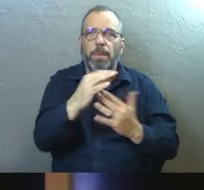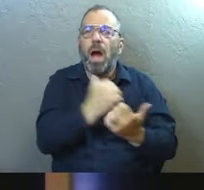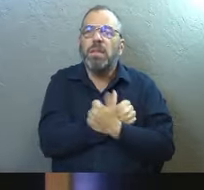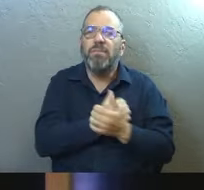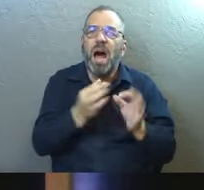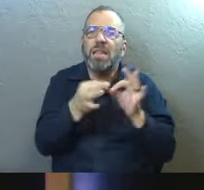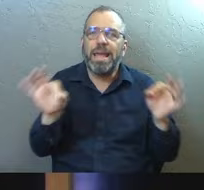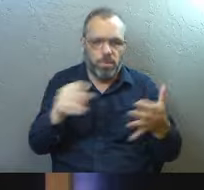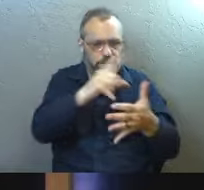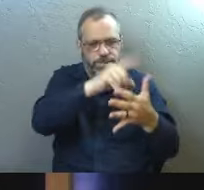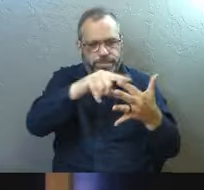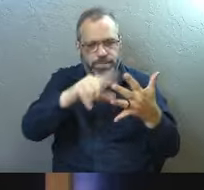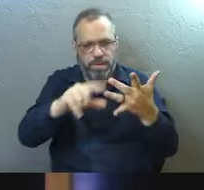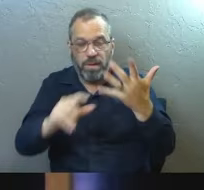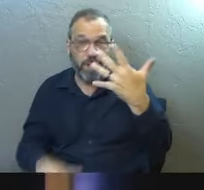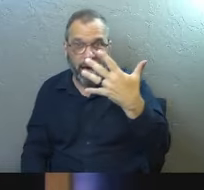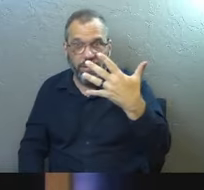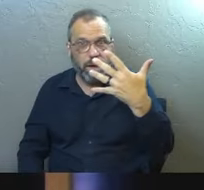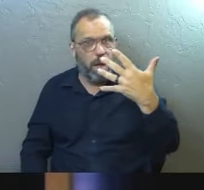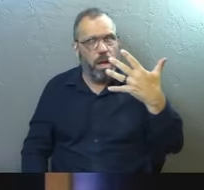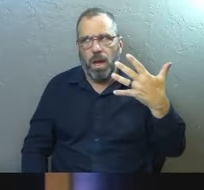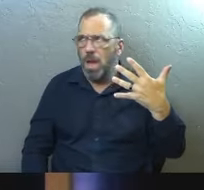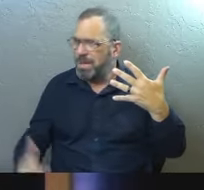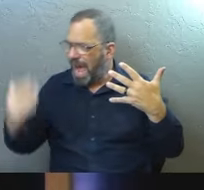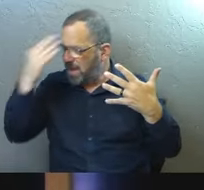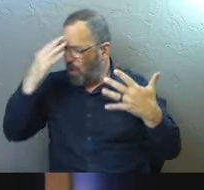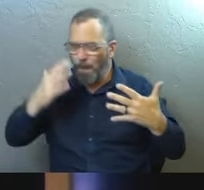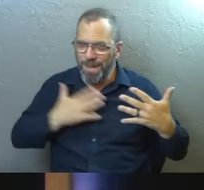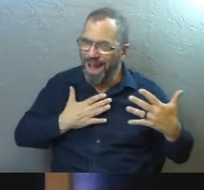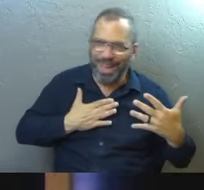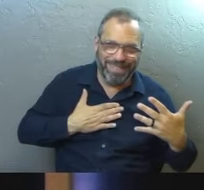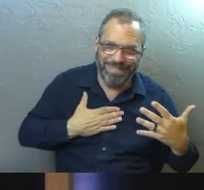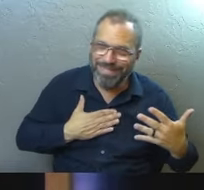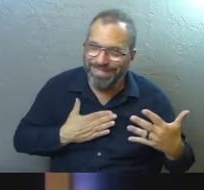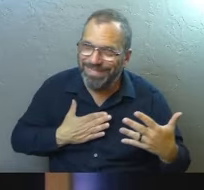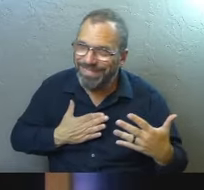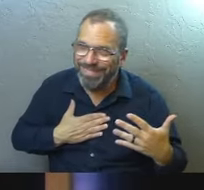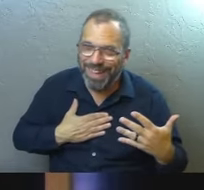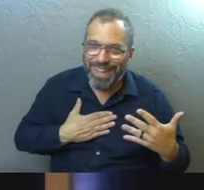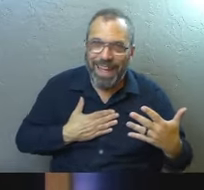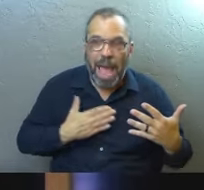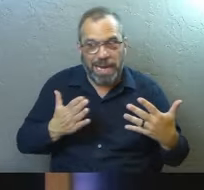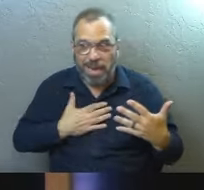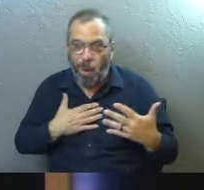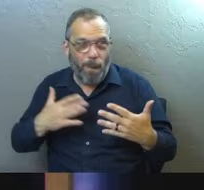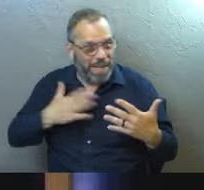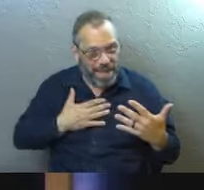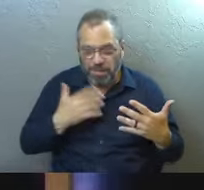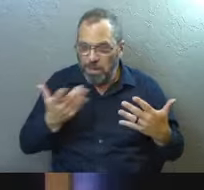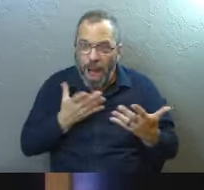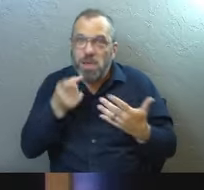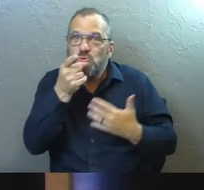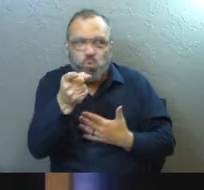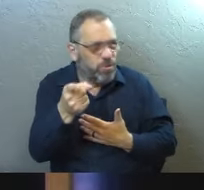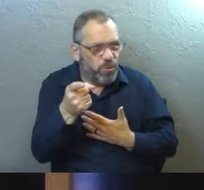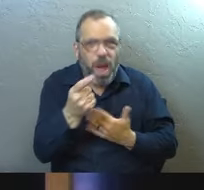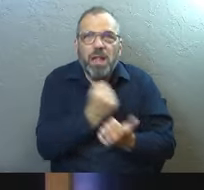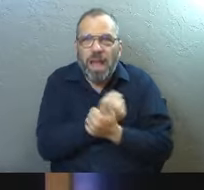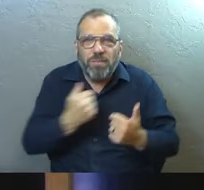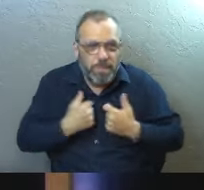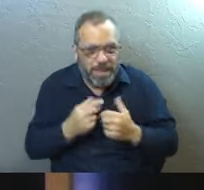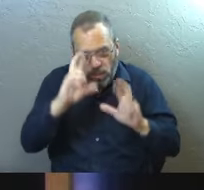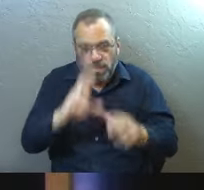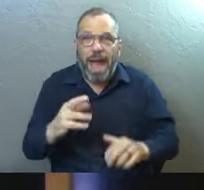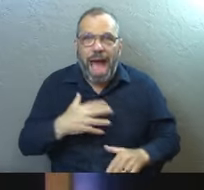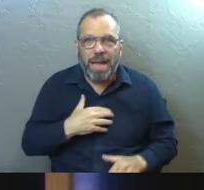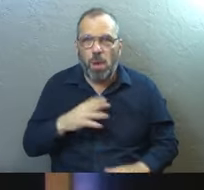they receive love, and I sure know what my love language is, right? I know all about myself and how I want you to love me and treat